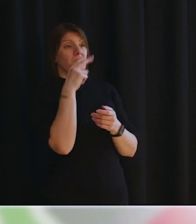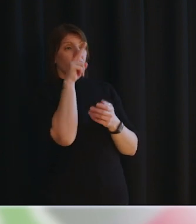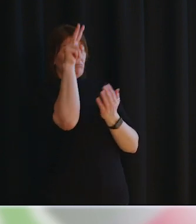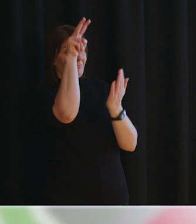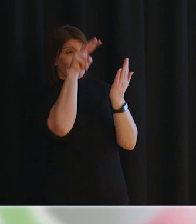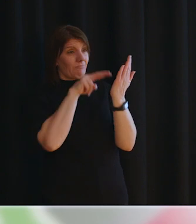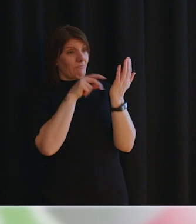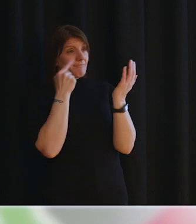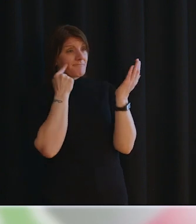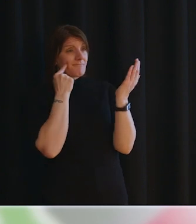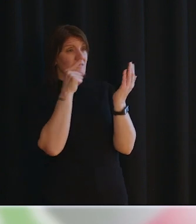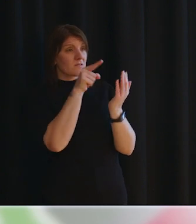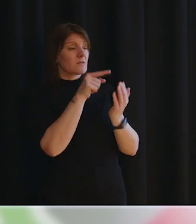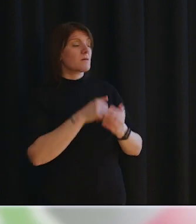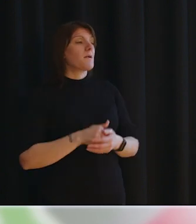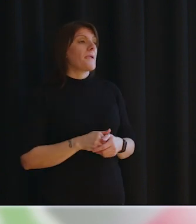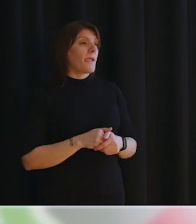I